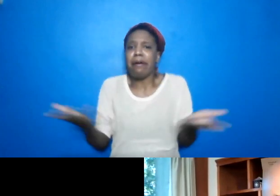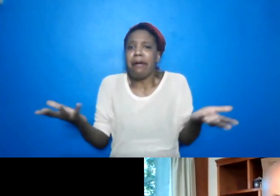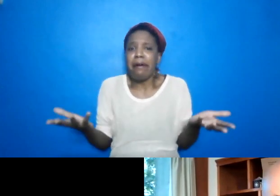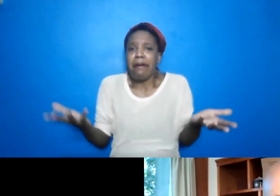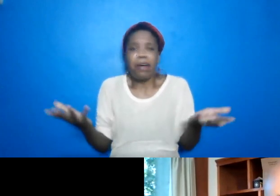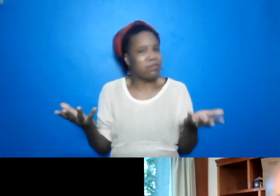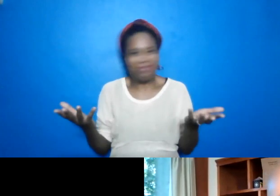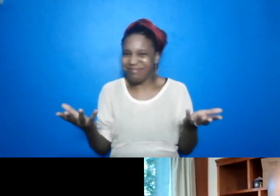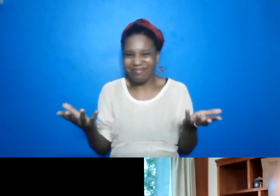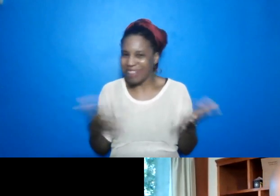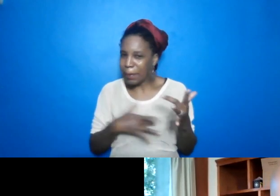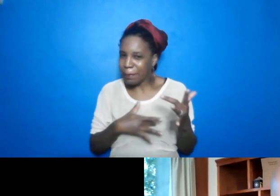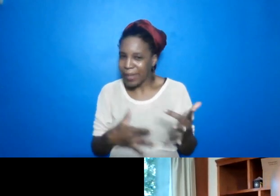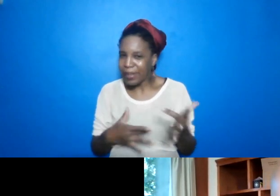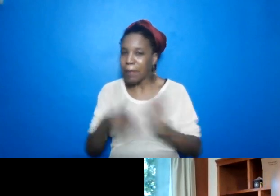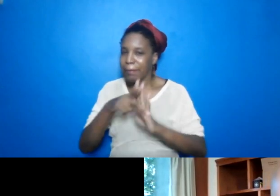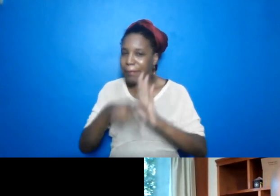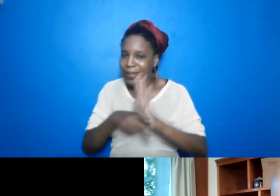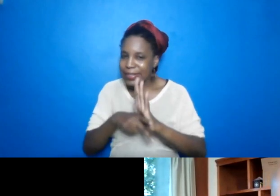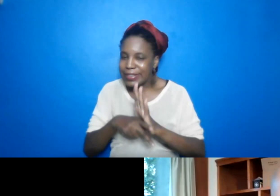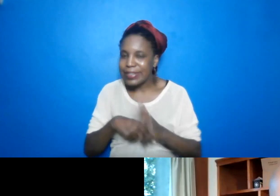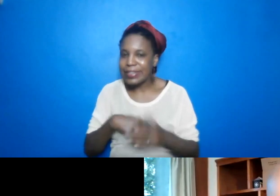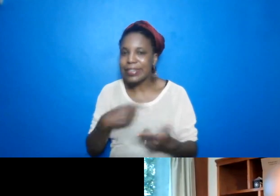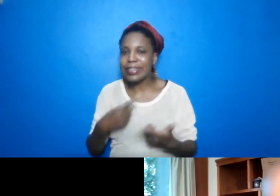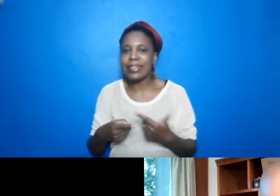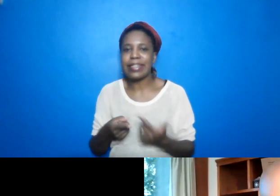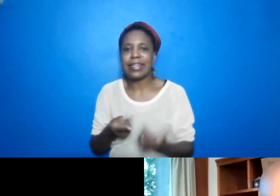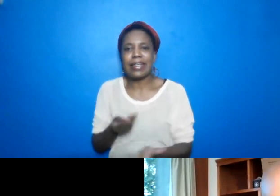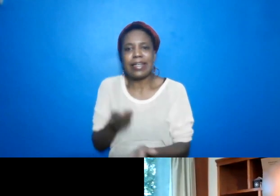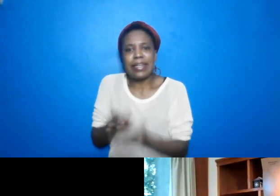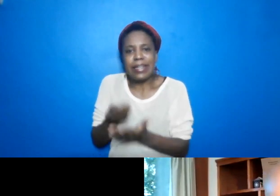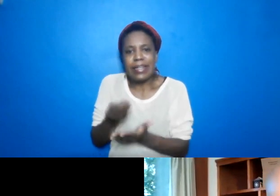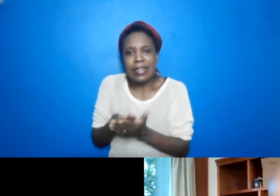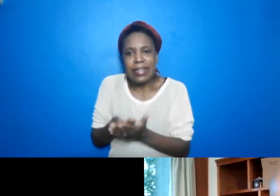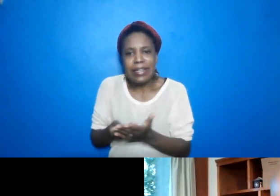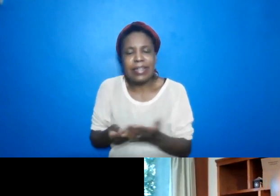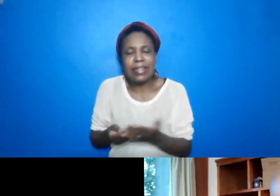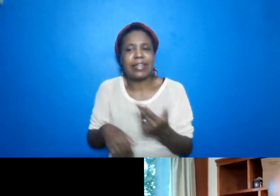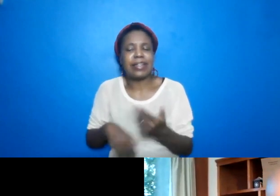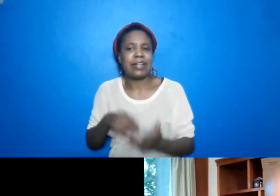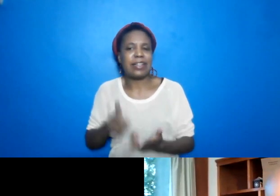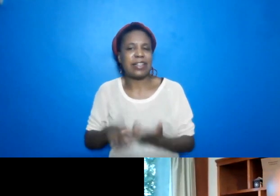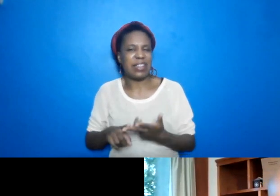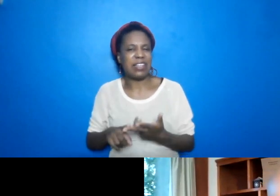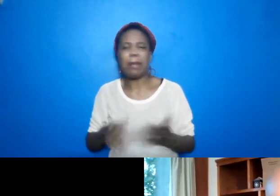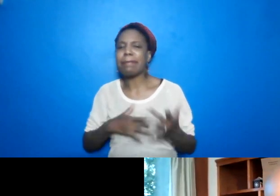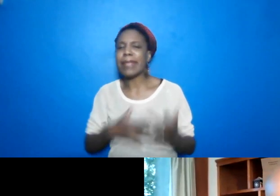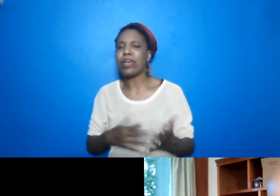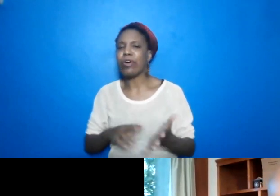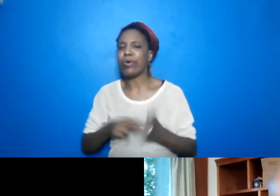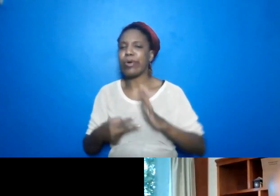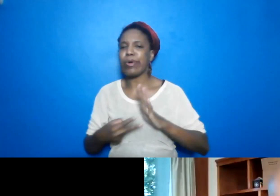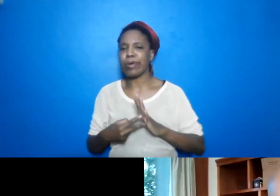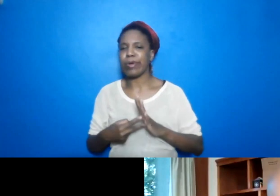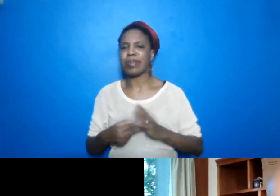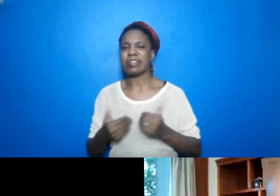architecture, by economic design, by intention. And so you need to have as many